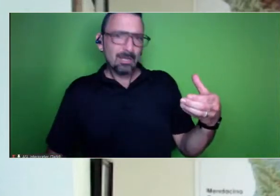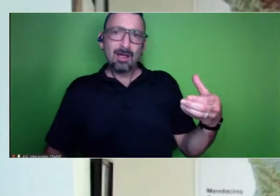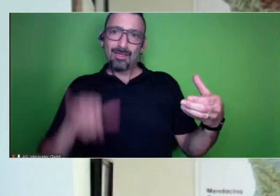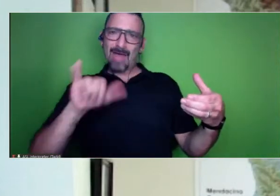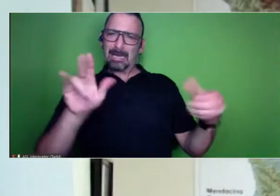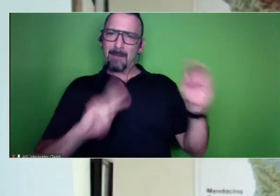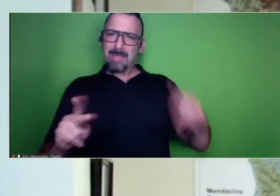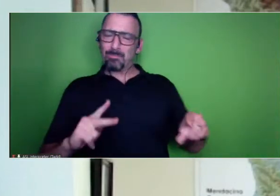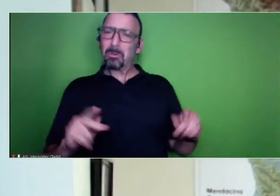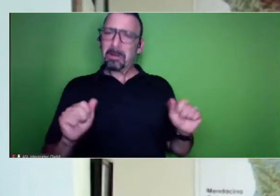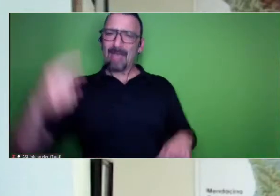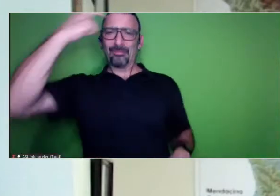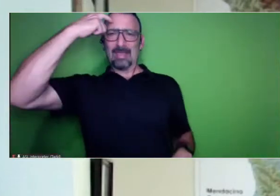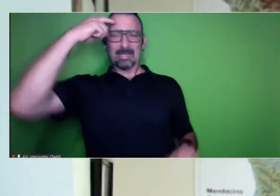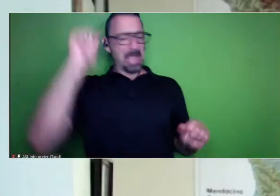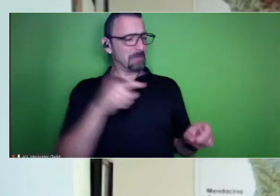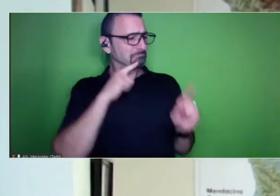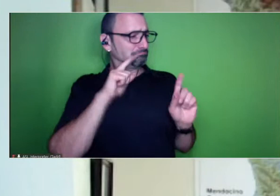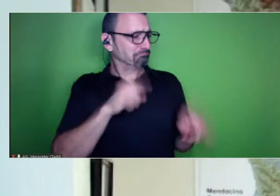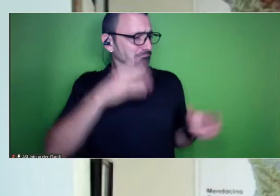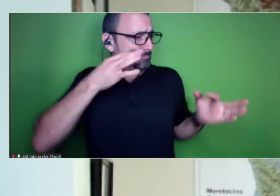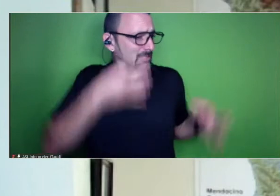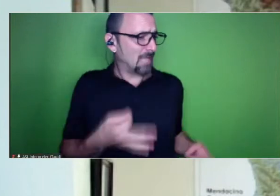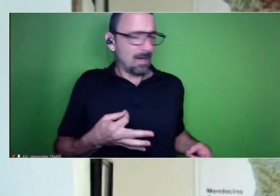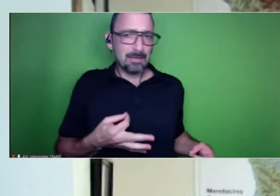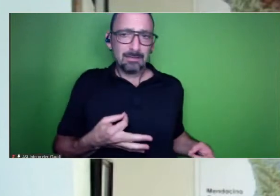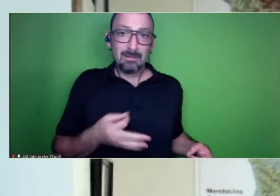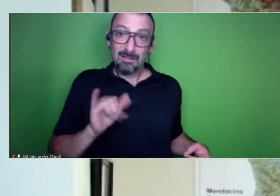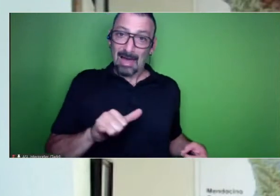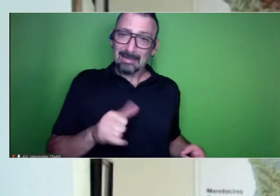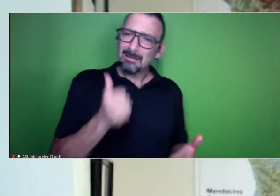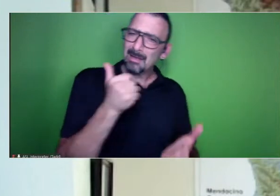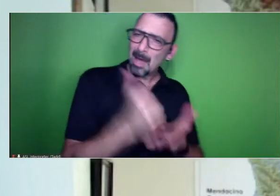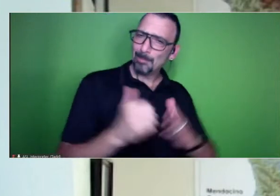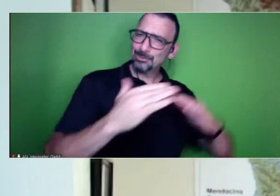protection process. And so I think that's in the good of the whole community.